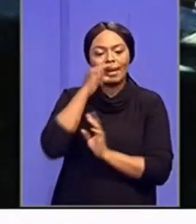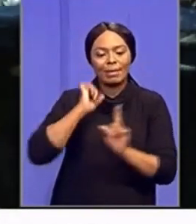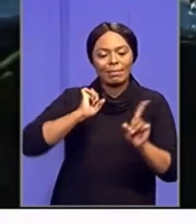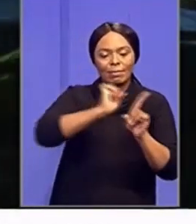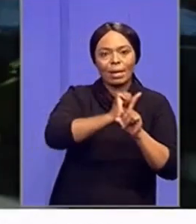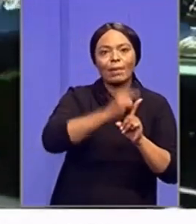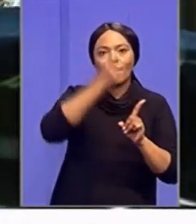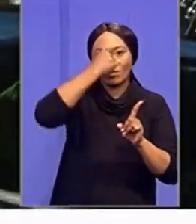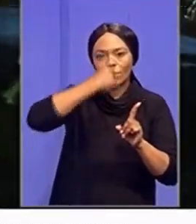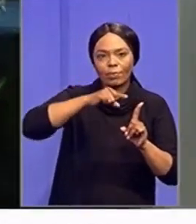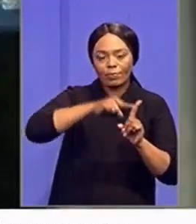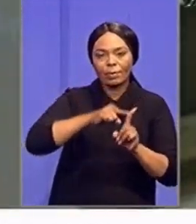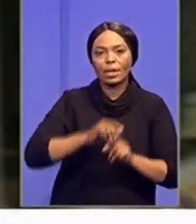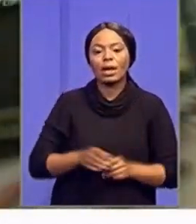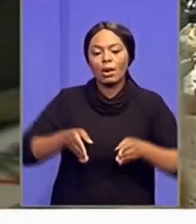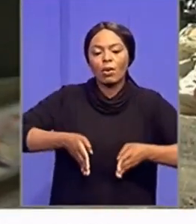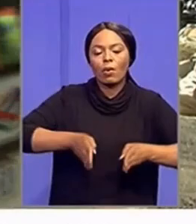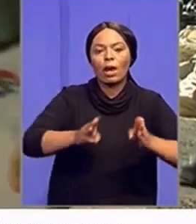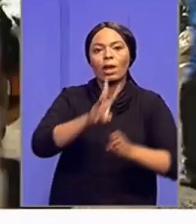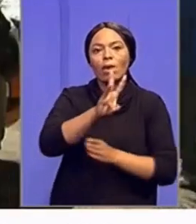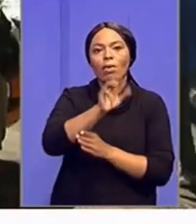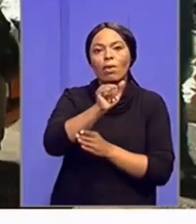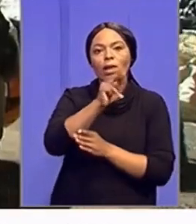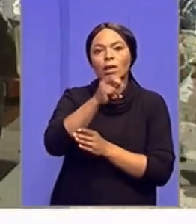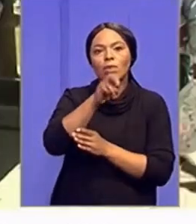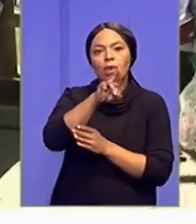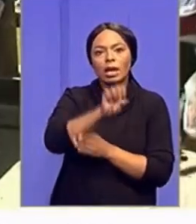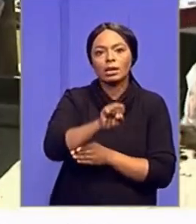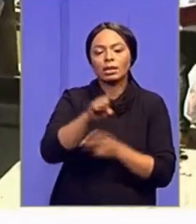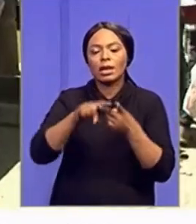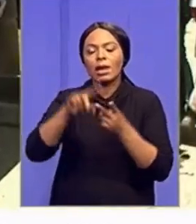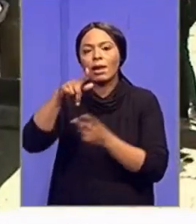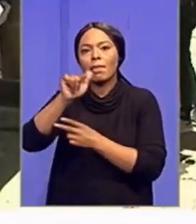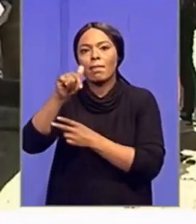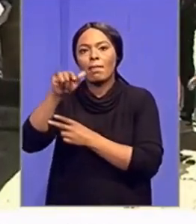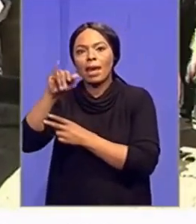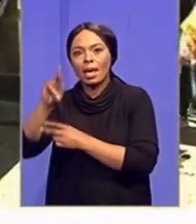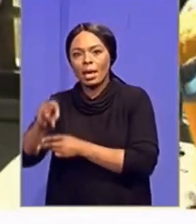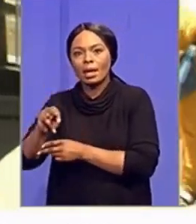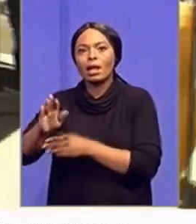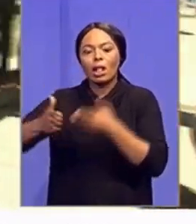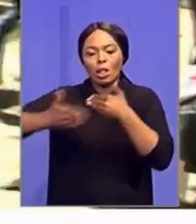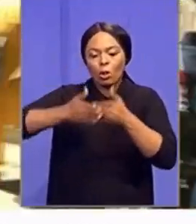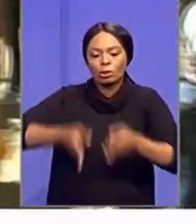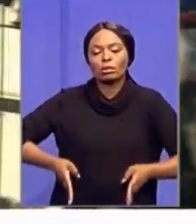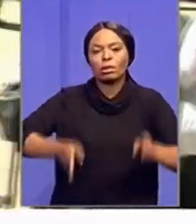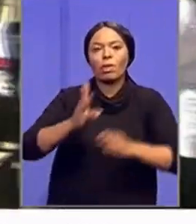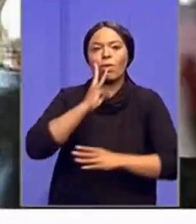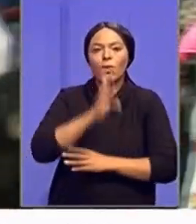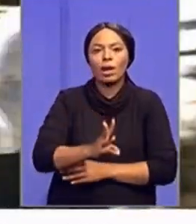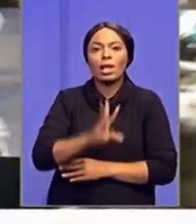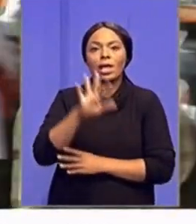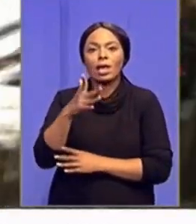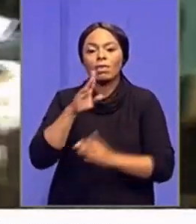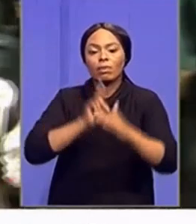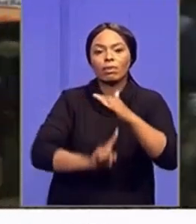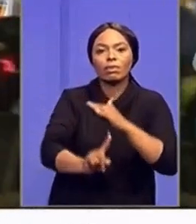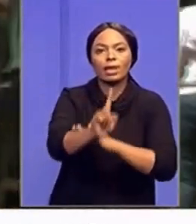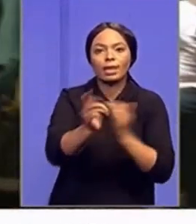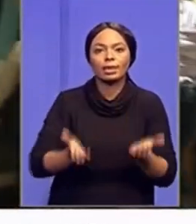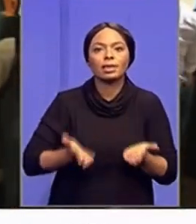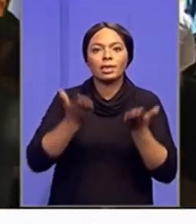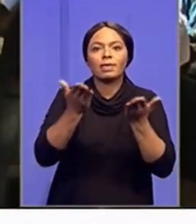Wanderers o ya go tswalelwa magareng ga De Villiers le mmila wa Plain. Badudi bao ba ya go tsenela thapelo ba iletšwa go šia difatanaga tša bona dikantorong